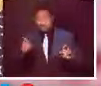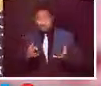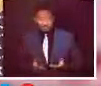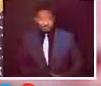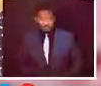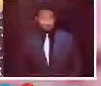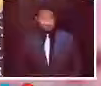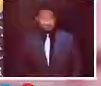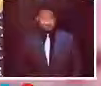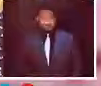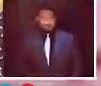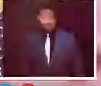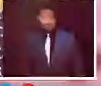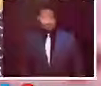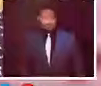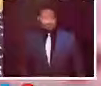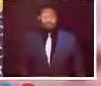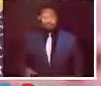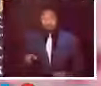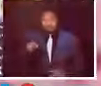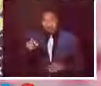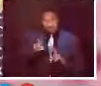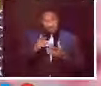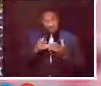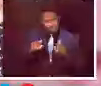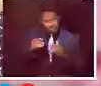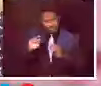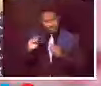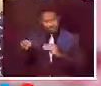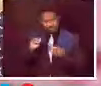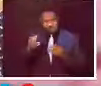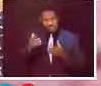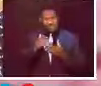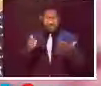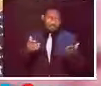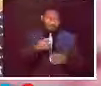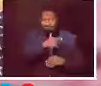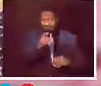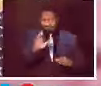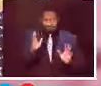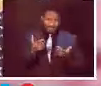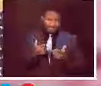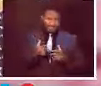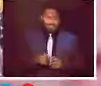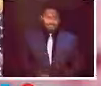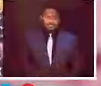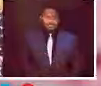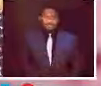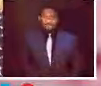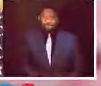as at this afternoon, we need to do some changes because some members that I consulted express some views. But